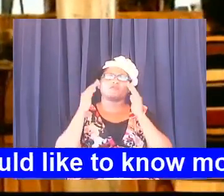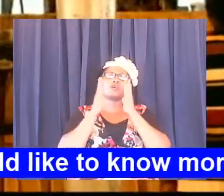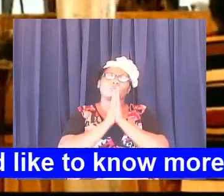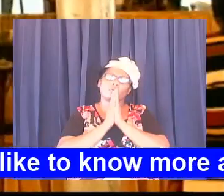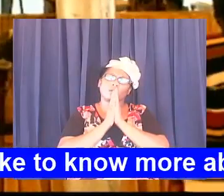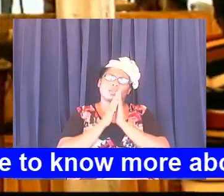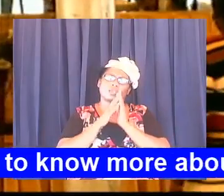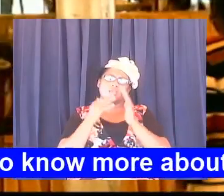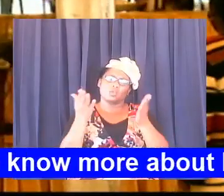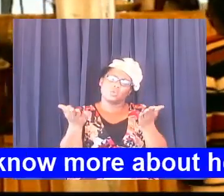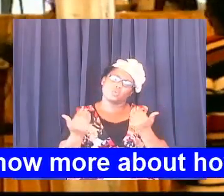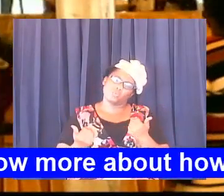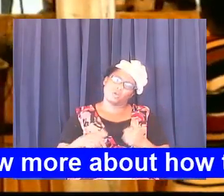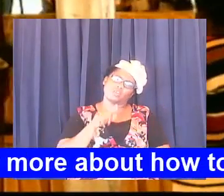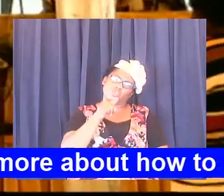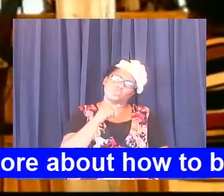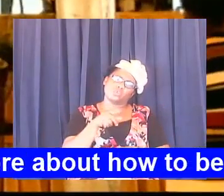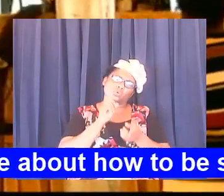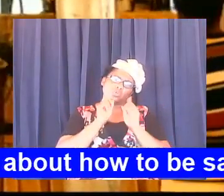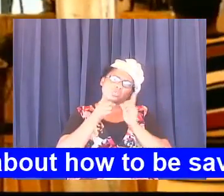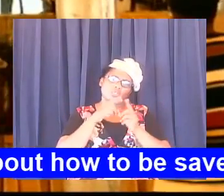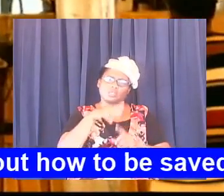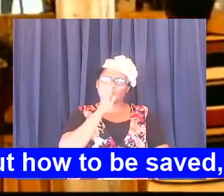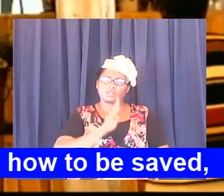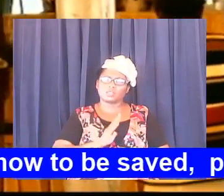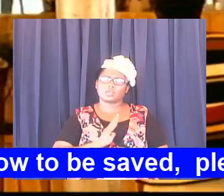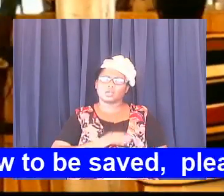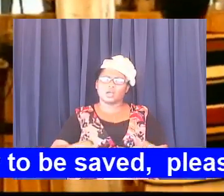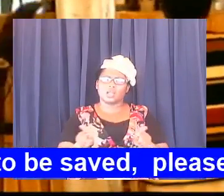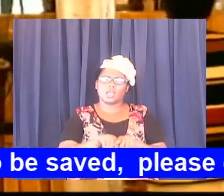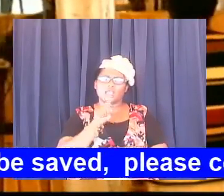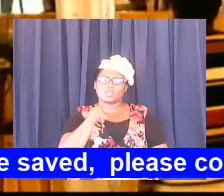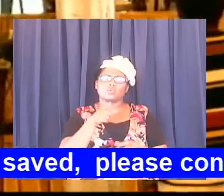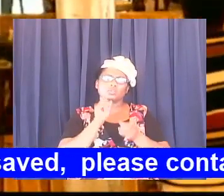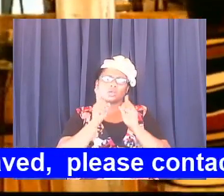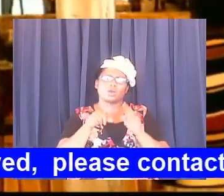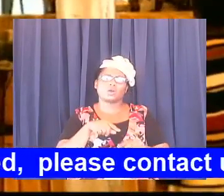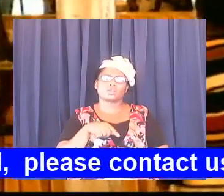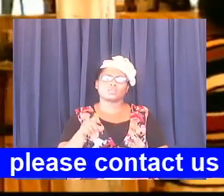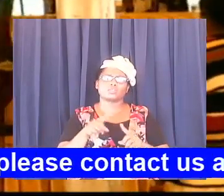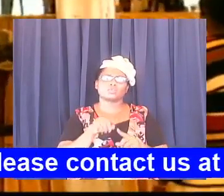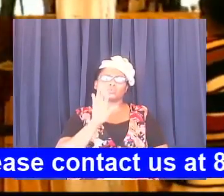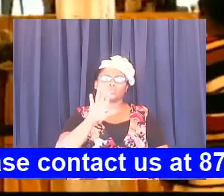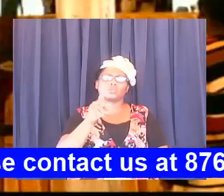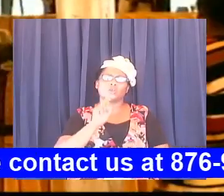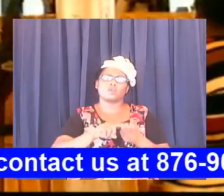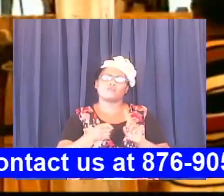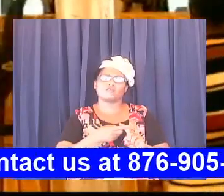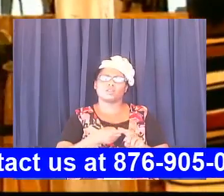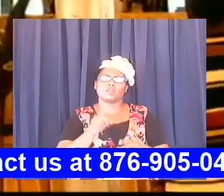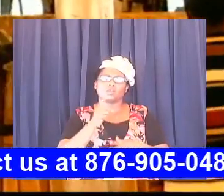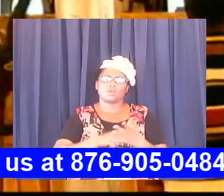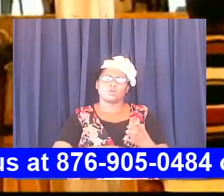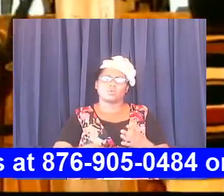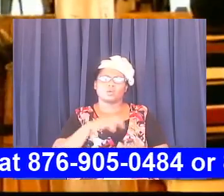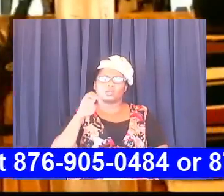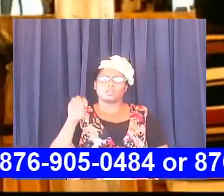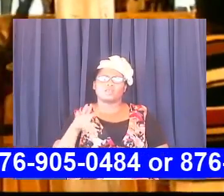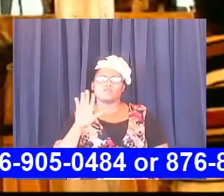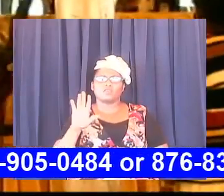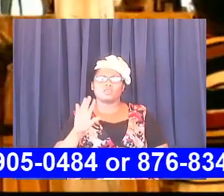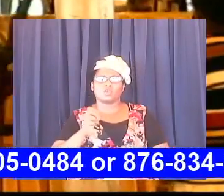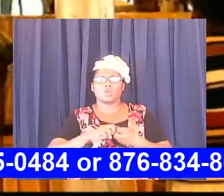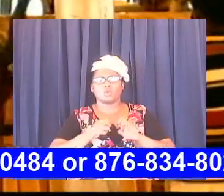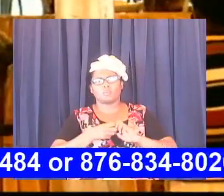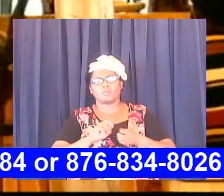to talk to God as if you are talking with your friend. Whatever your situation, an altar